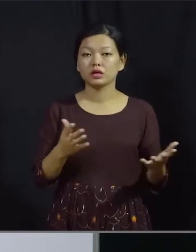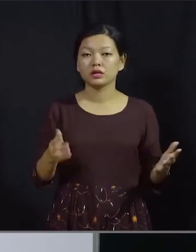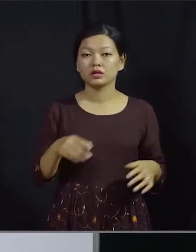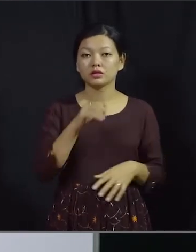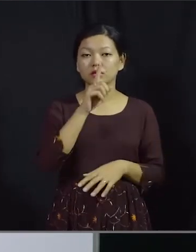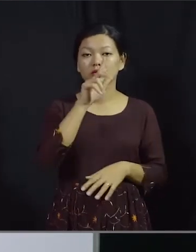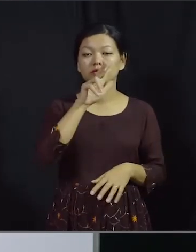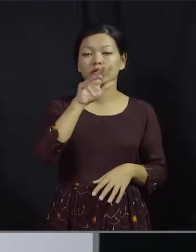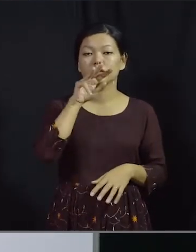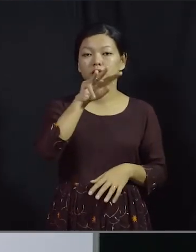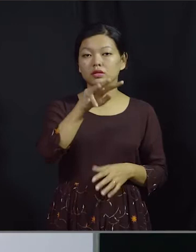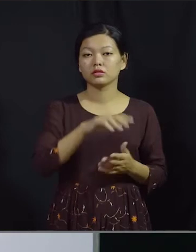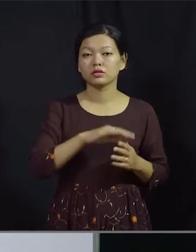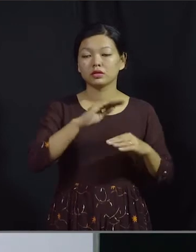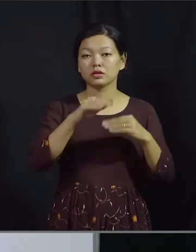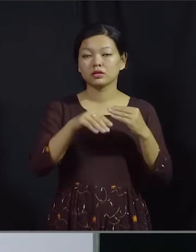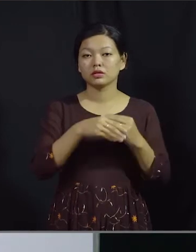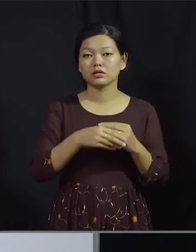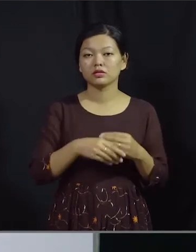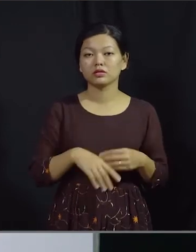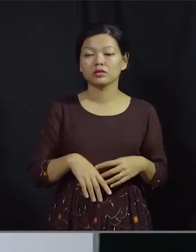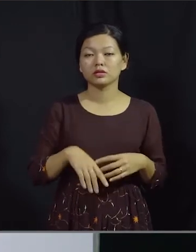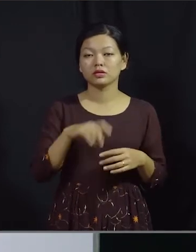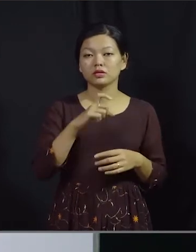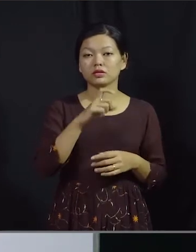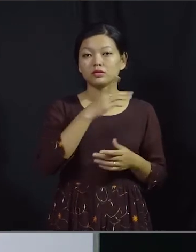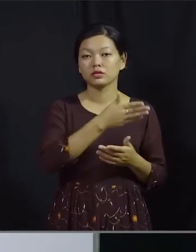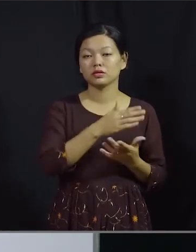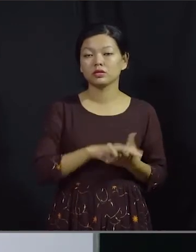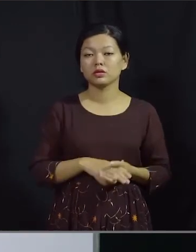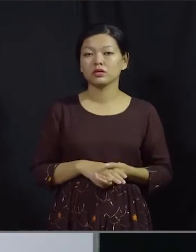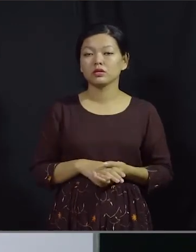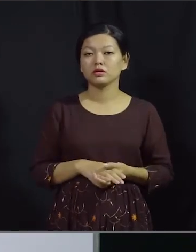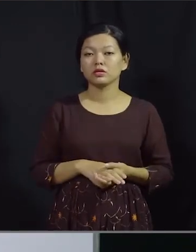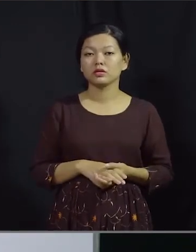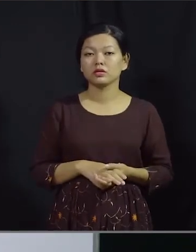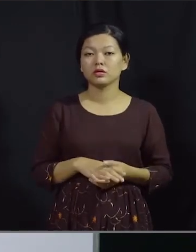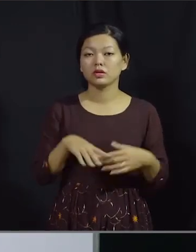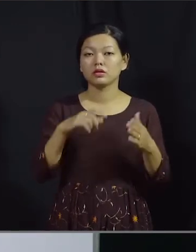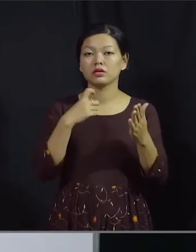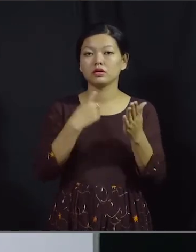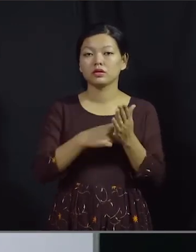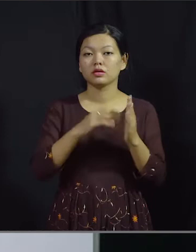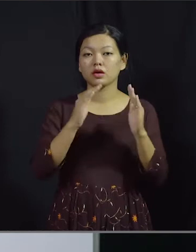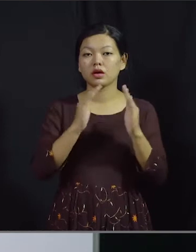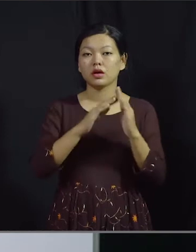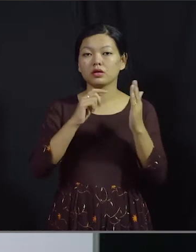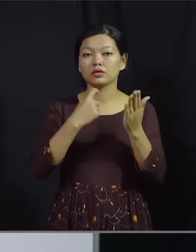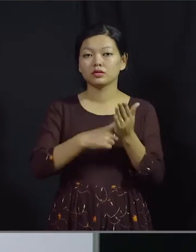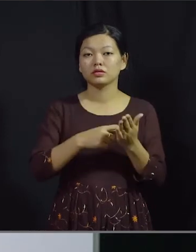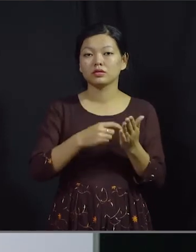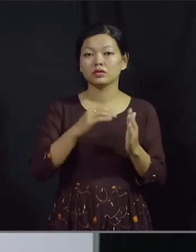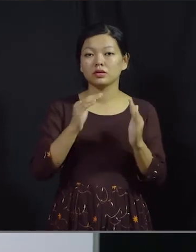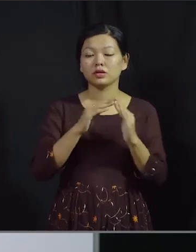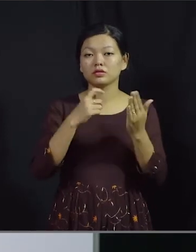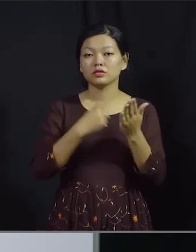included in sundry creditors is not likely to be claimed. Rent of 2,400 still outstanding